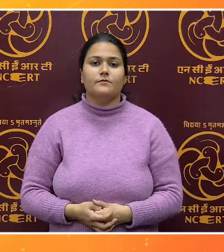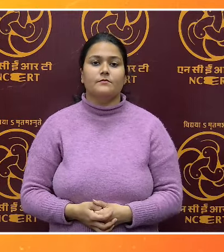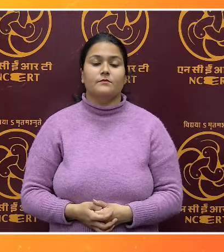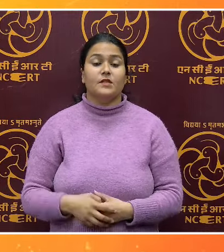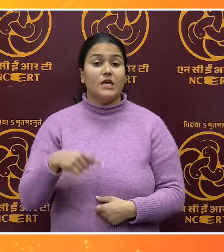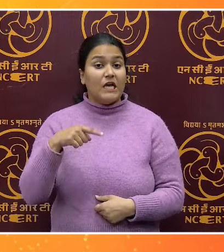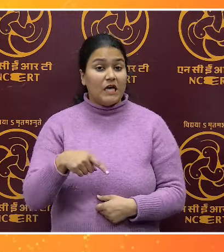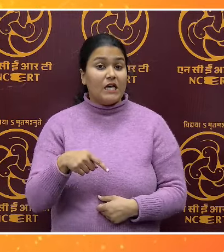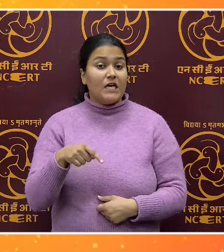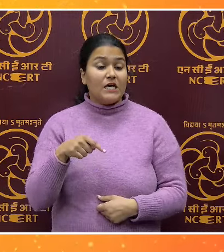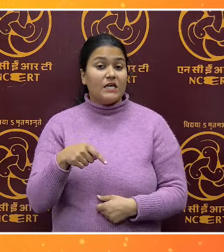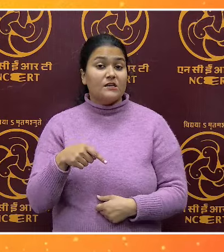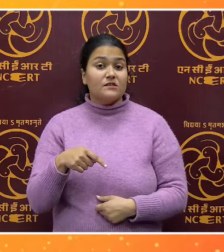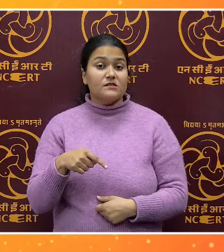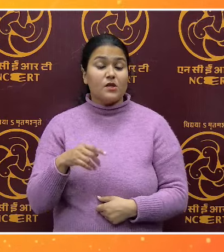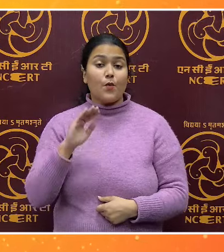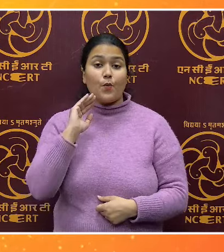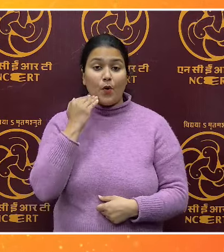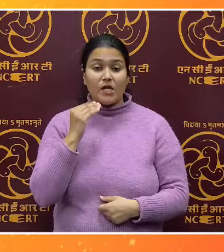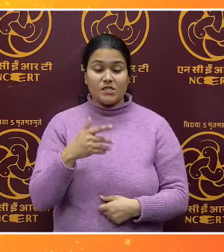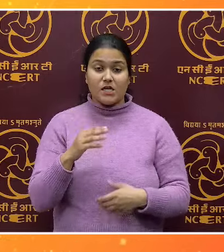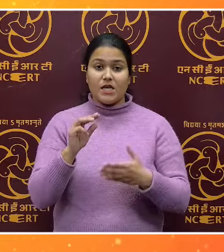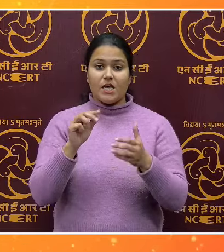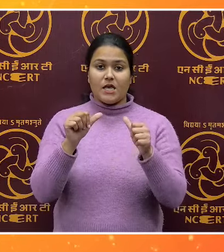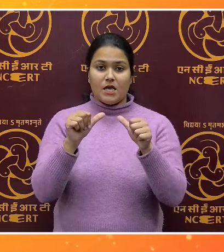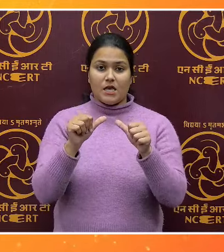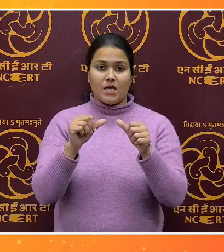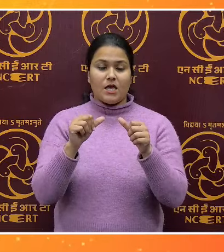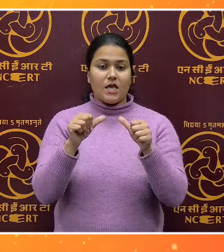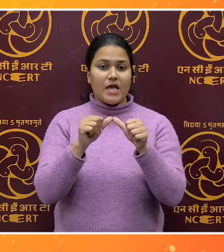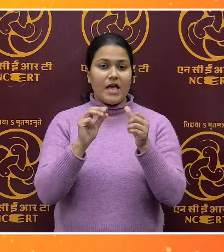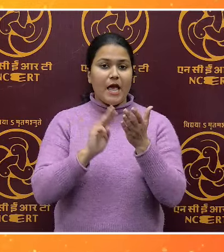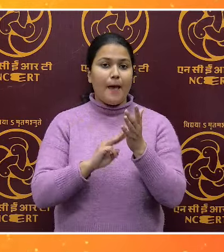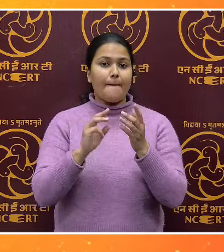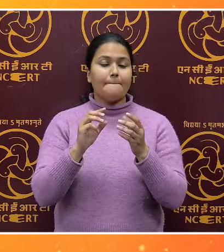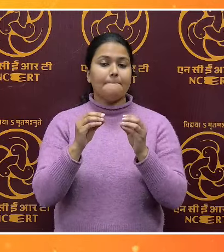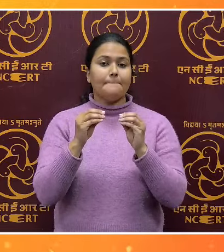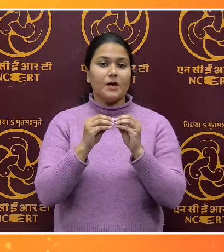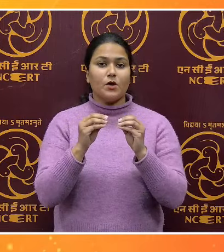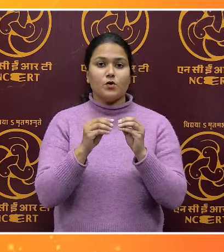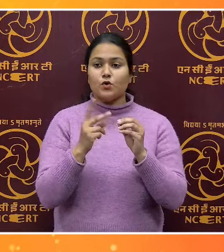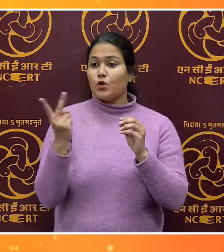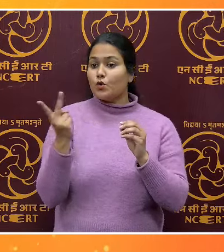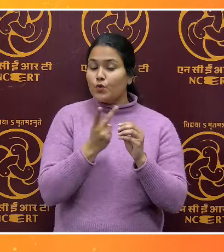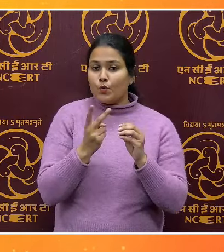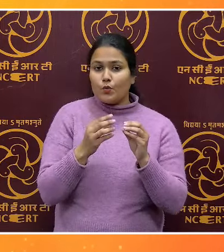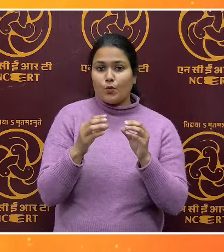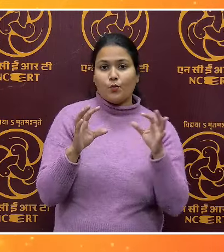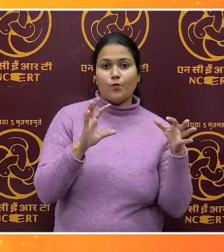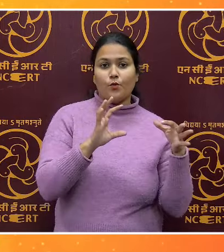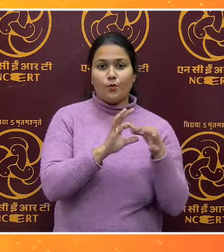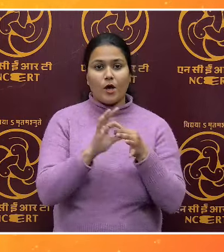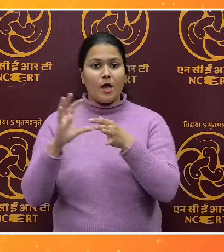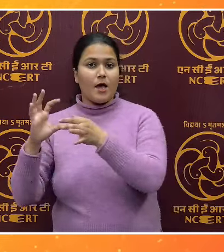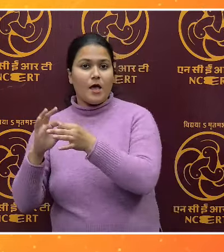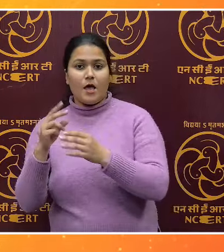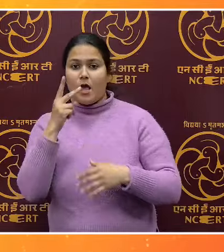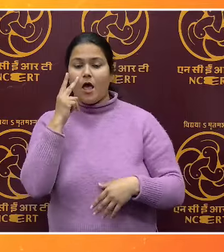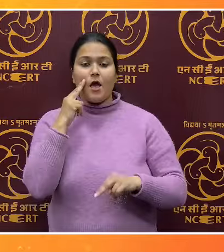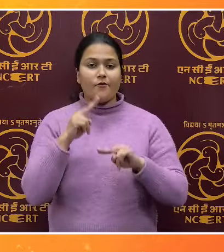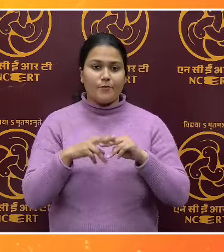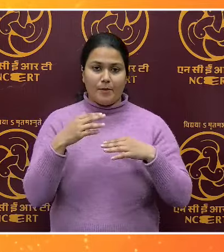In case of ambidentate ligand, ambi means from the both sides, like that if I have this